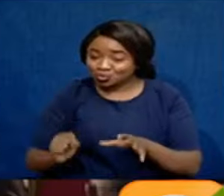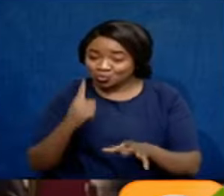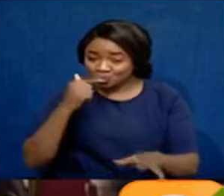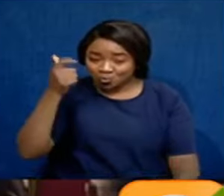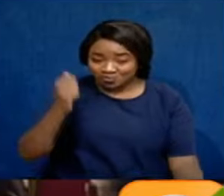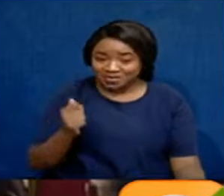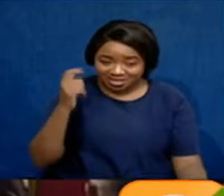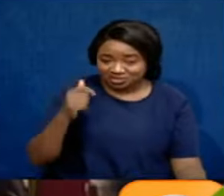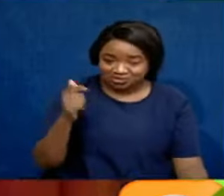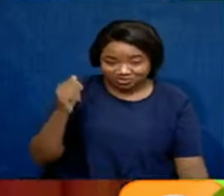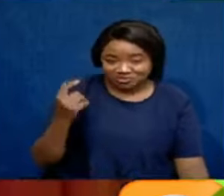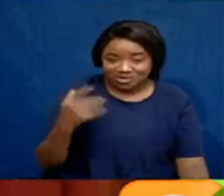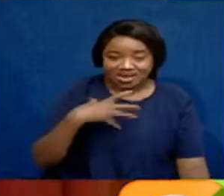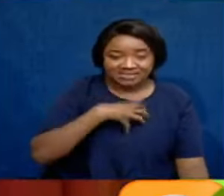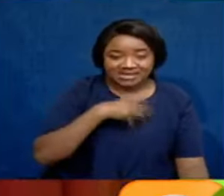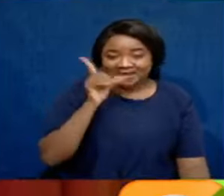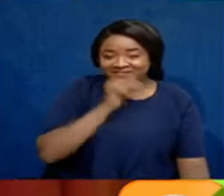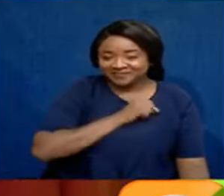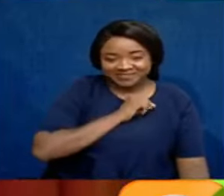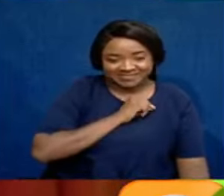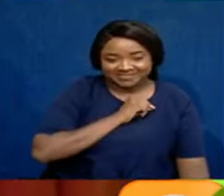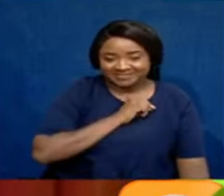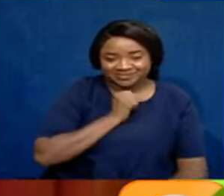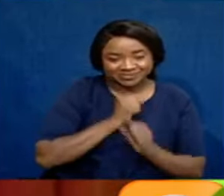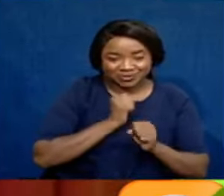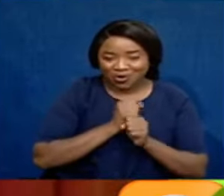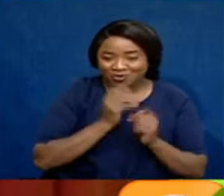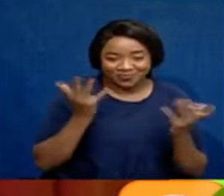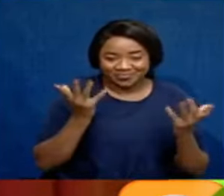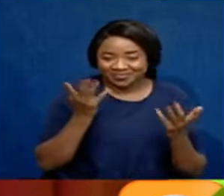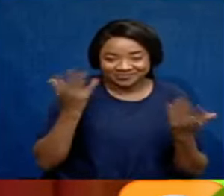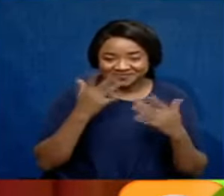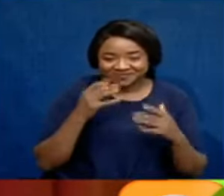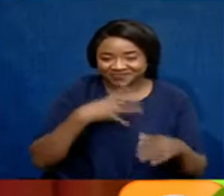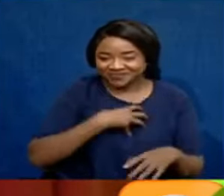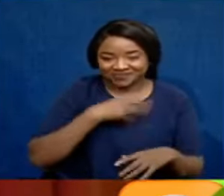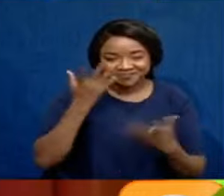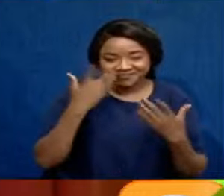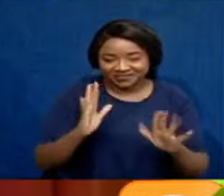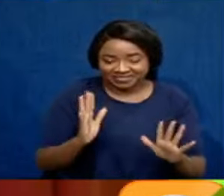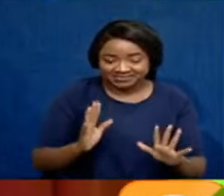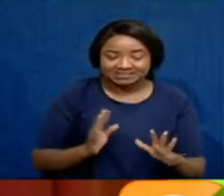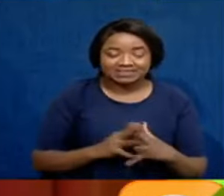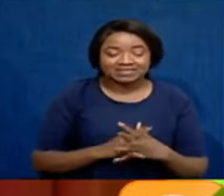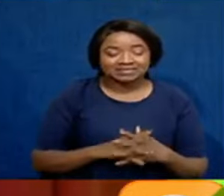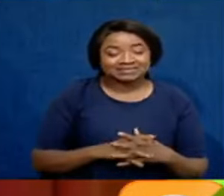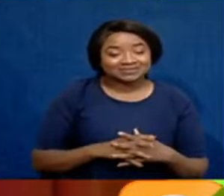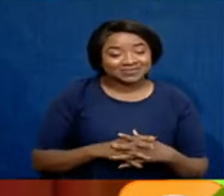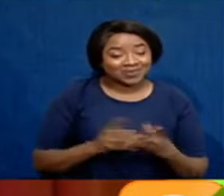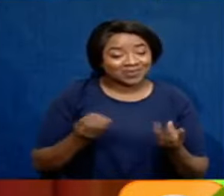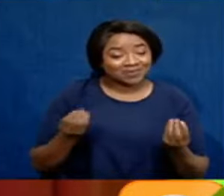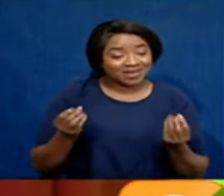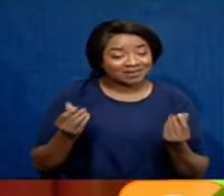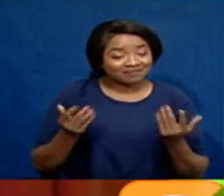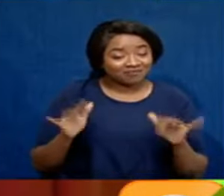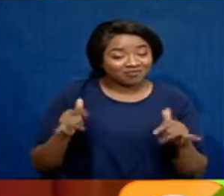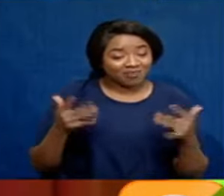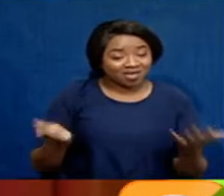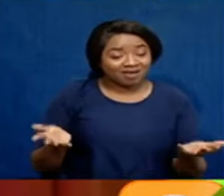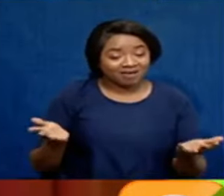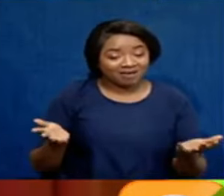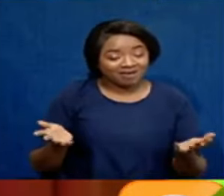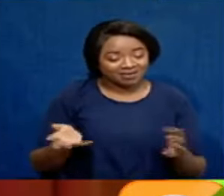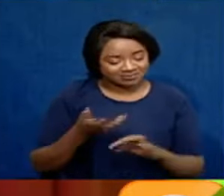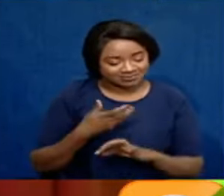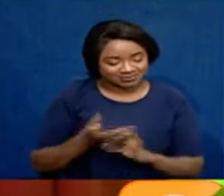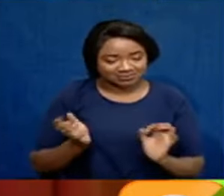not cheap, it is expensive. You need money to control it. This cancer affects where we pee through